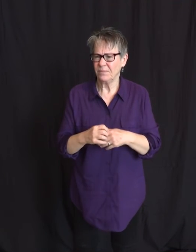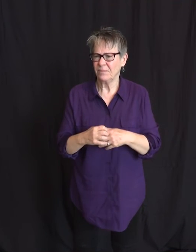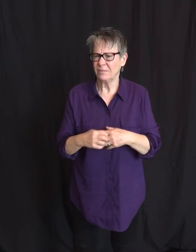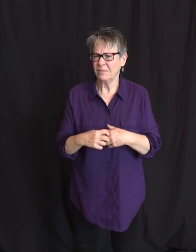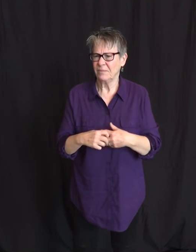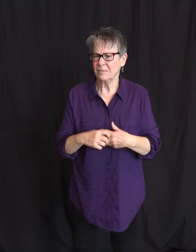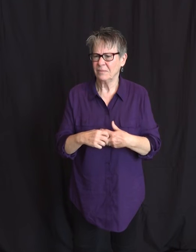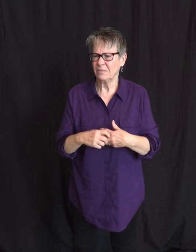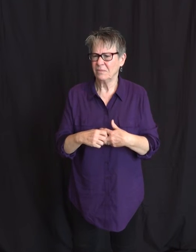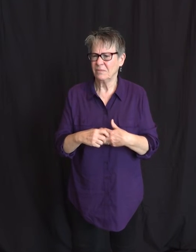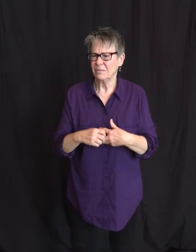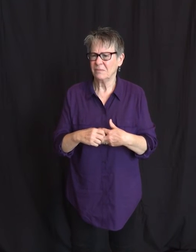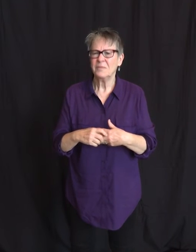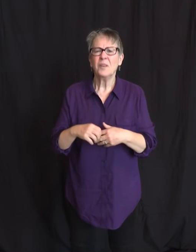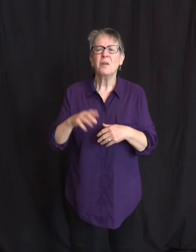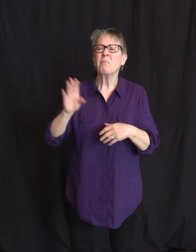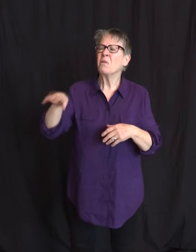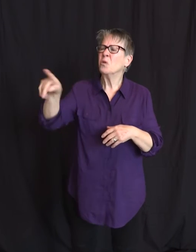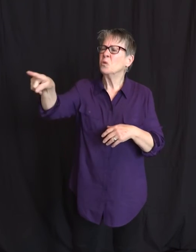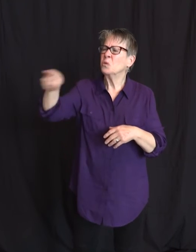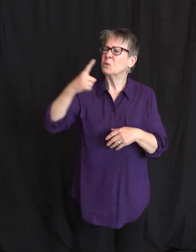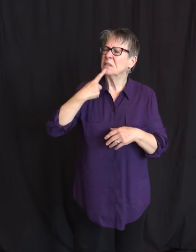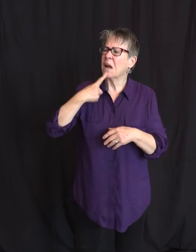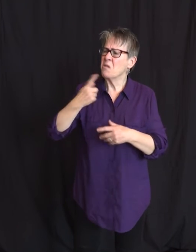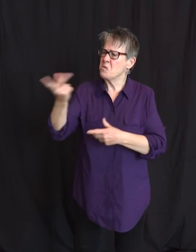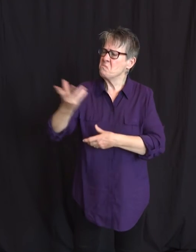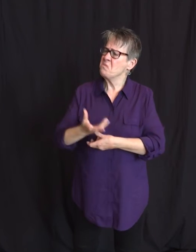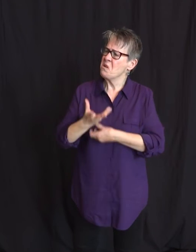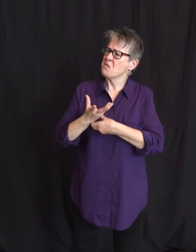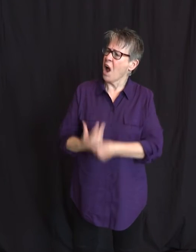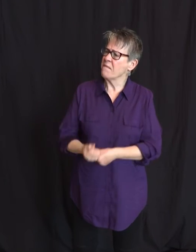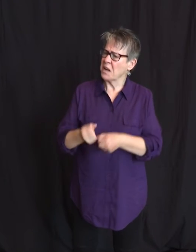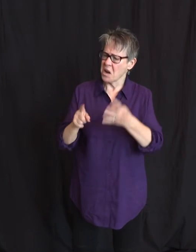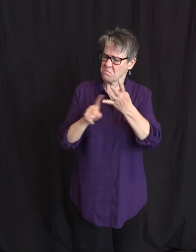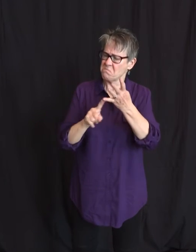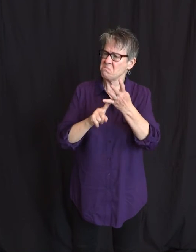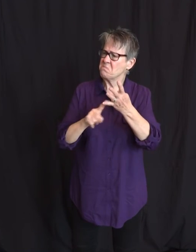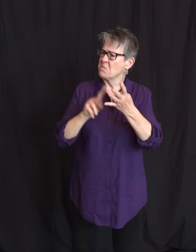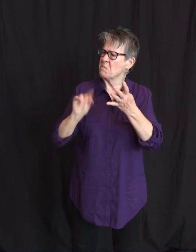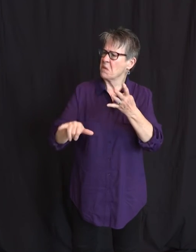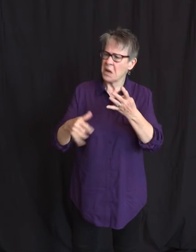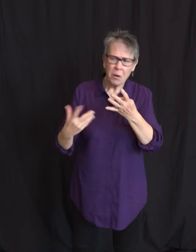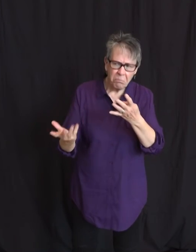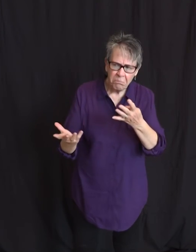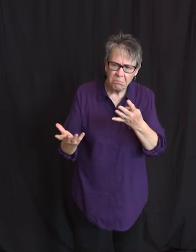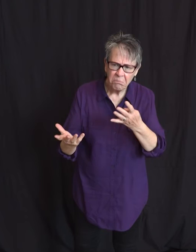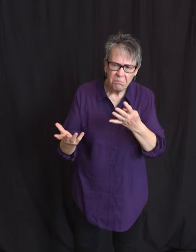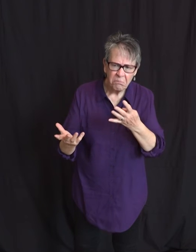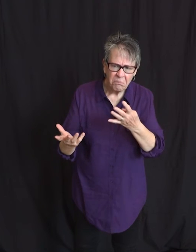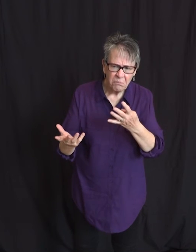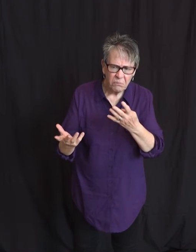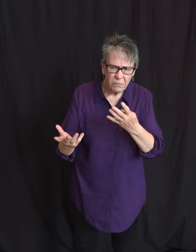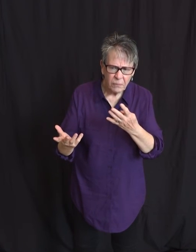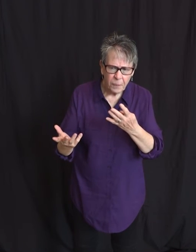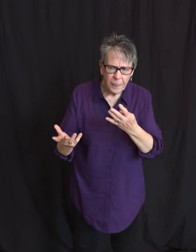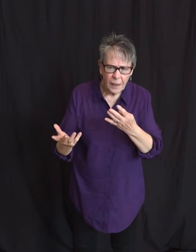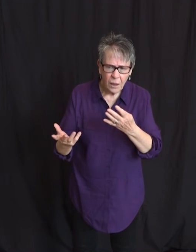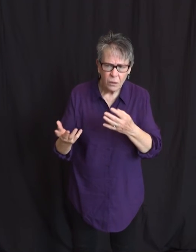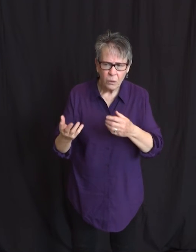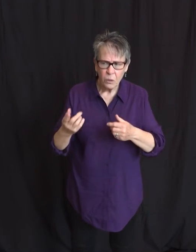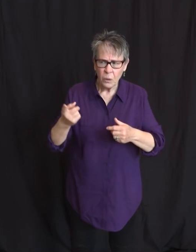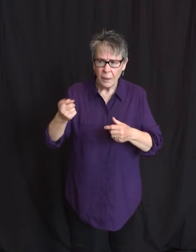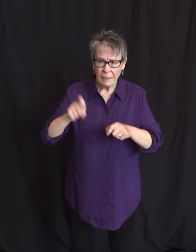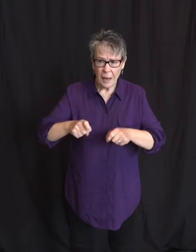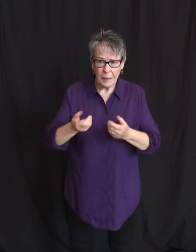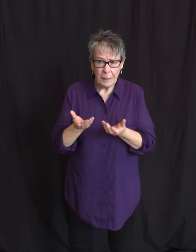consortium buying of those materials? To the best, because that came up a couple of weeks ago. To the best of my knowledge, right now it does